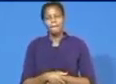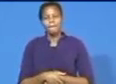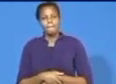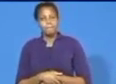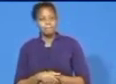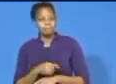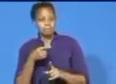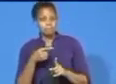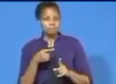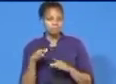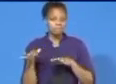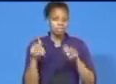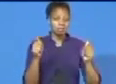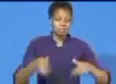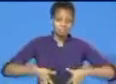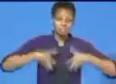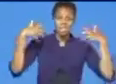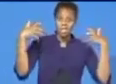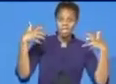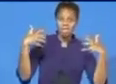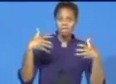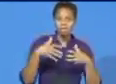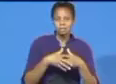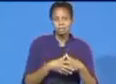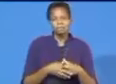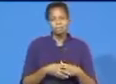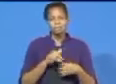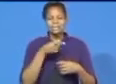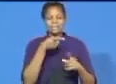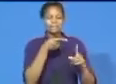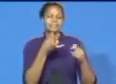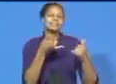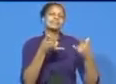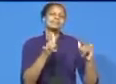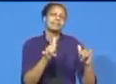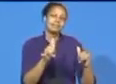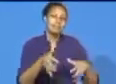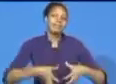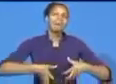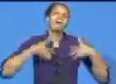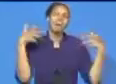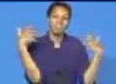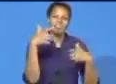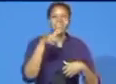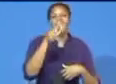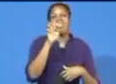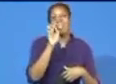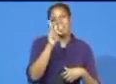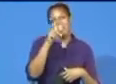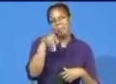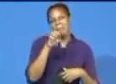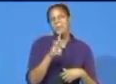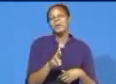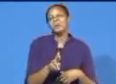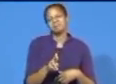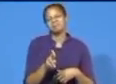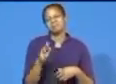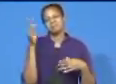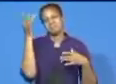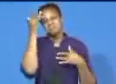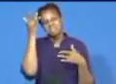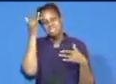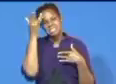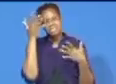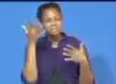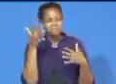He left angry, but he was still an angry leper. He